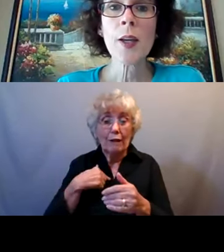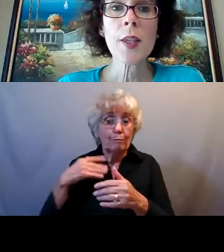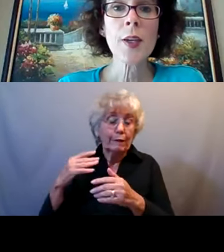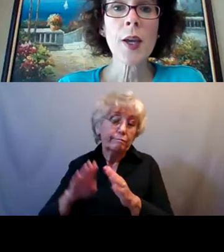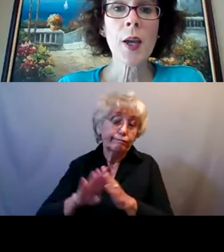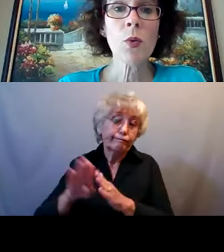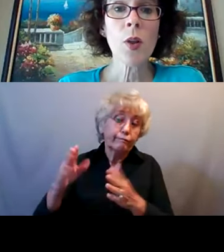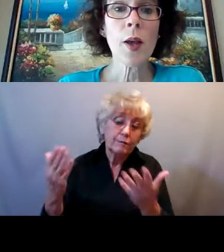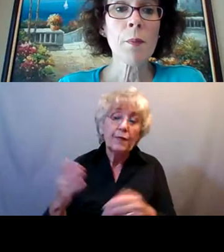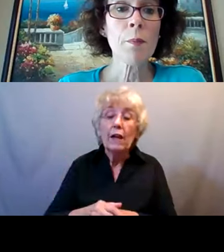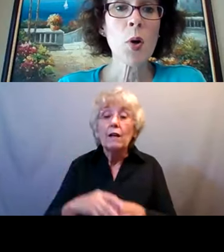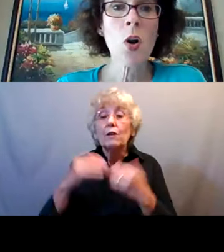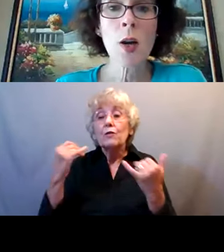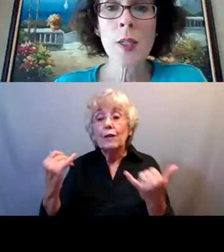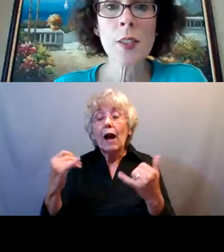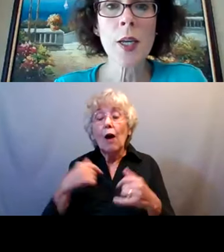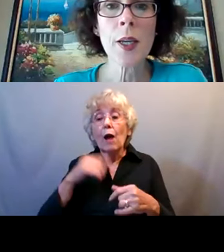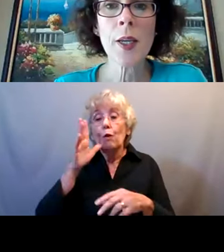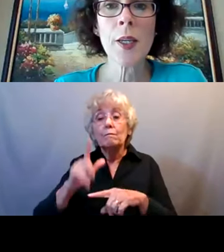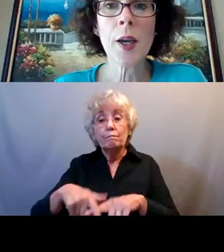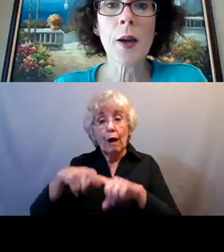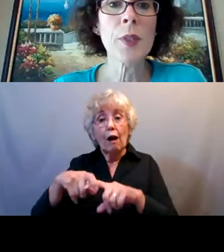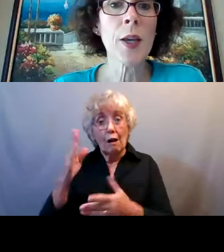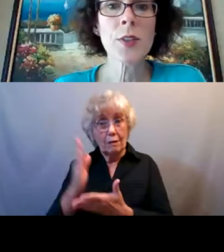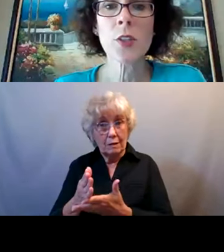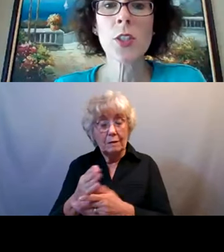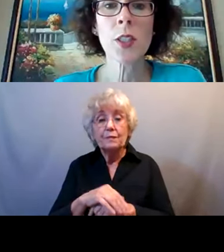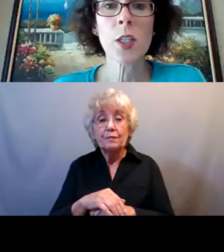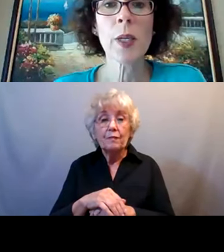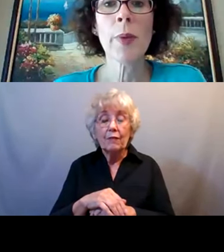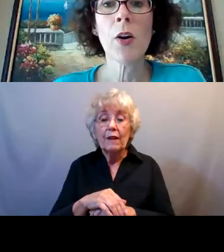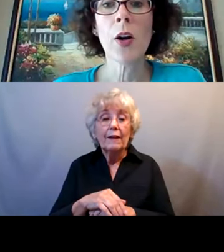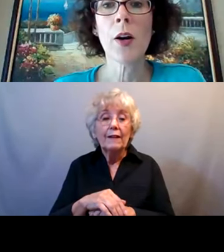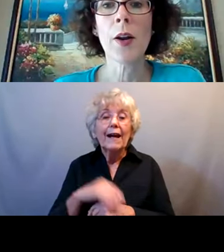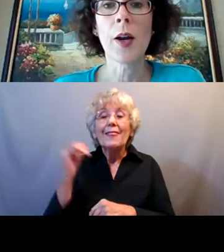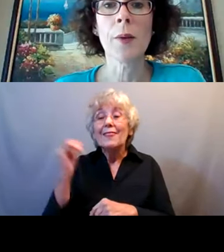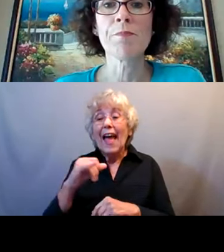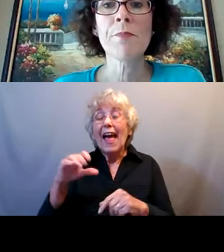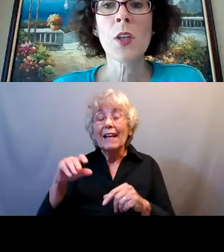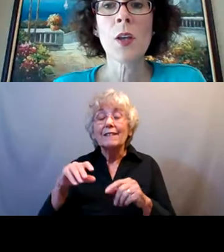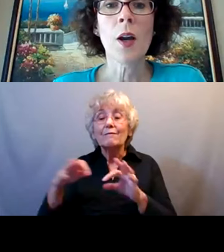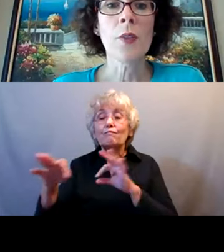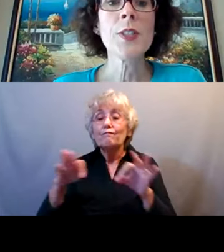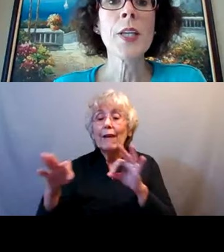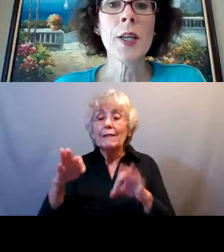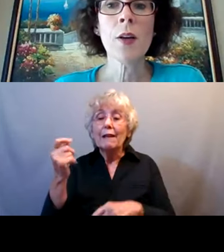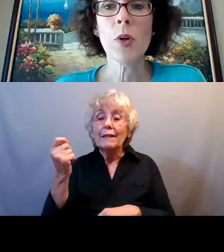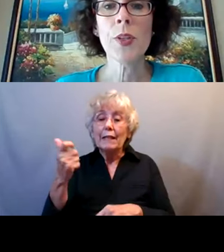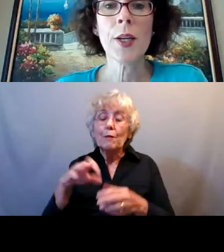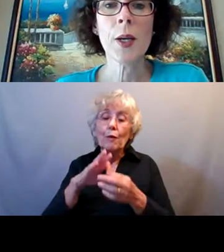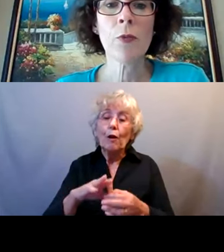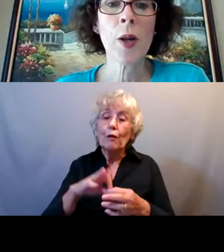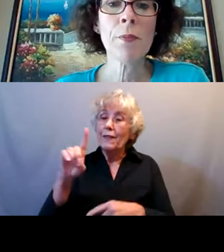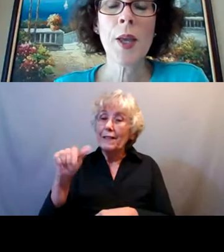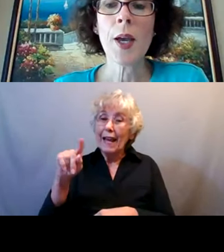with that, I think I will pause. This is just a little bit about our the data, where